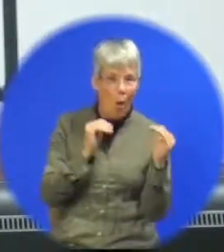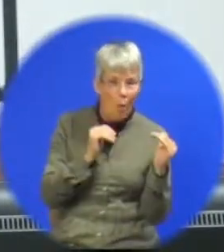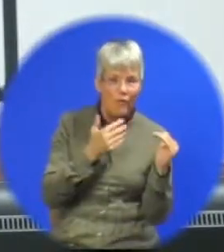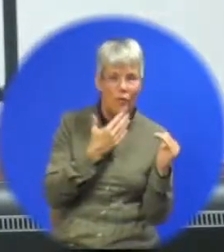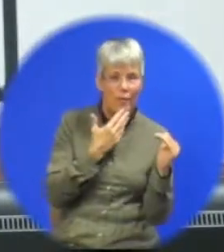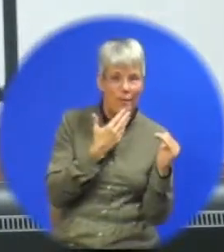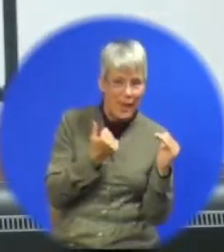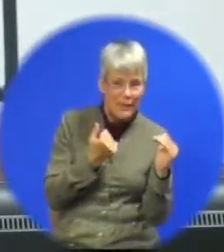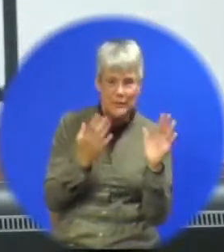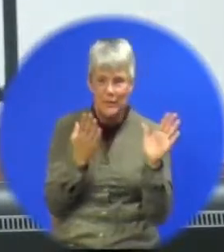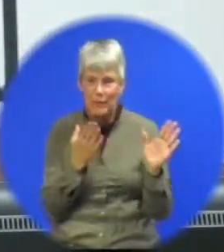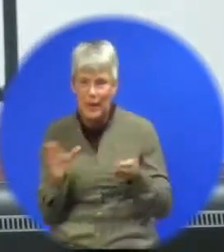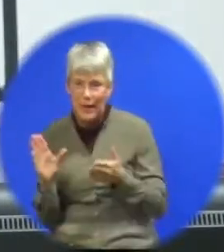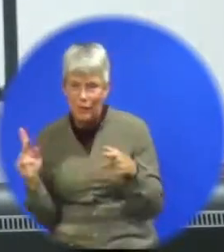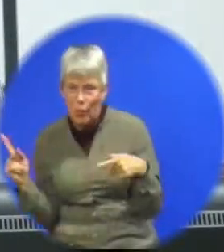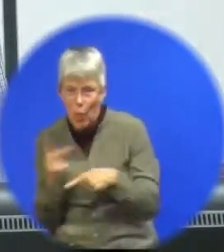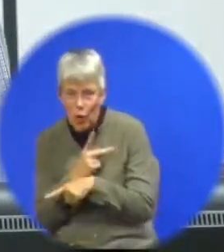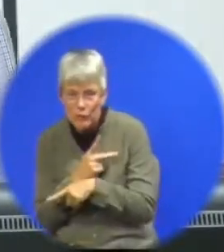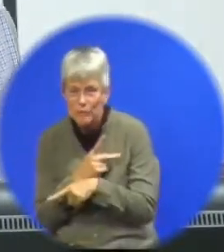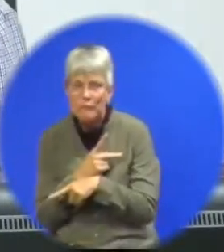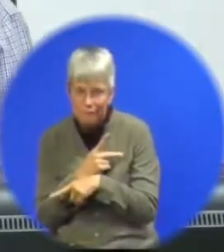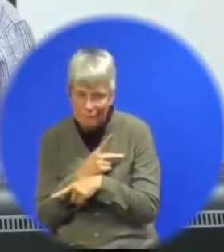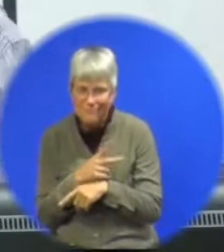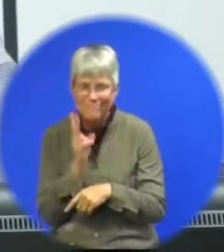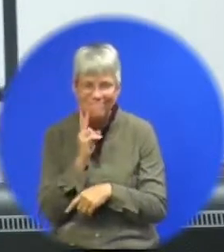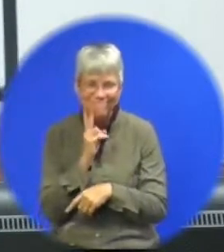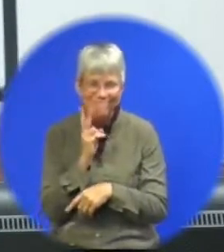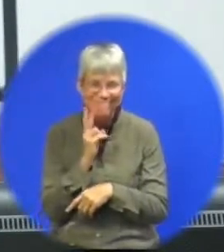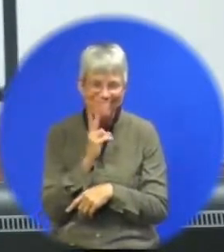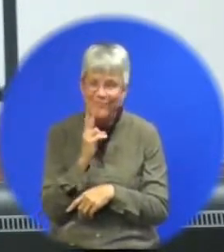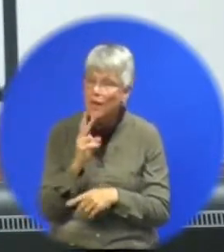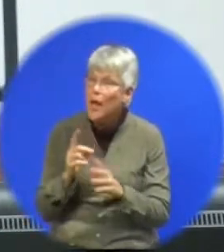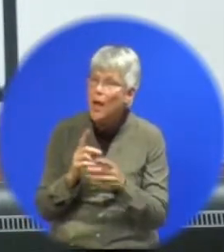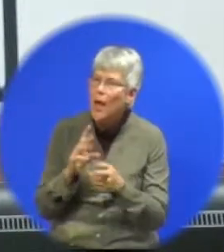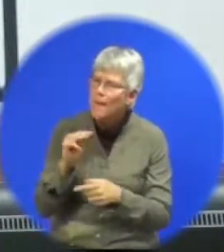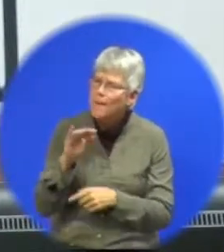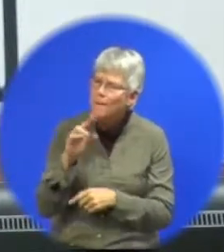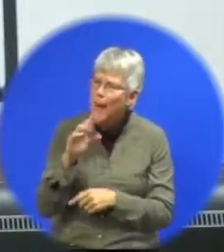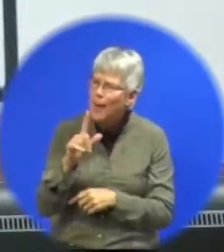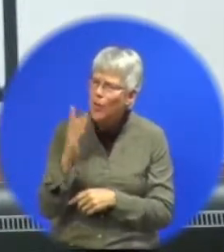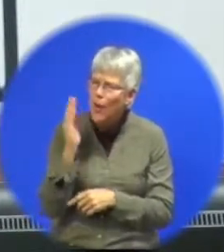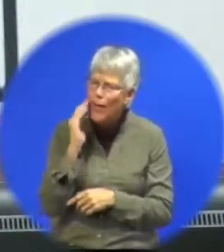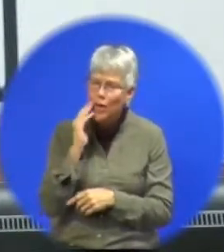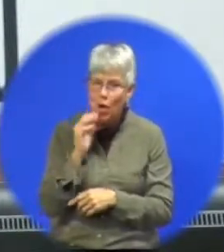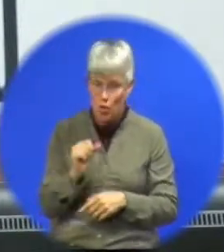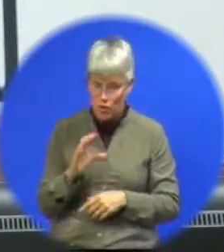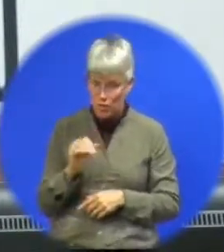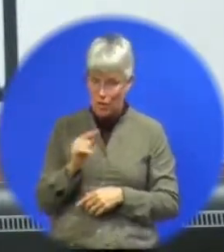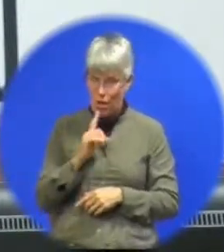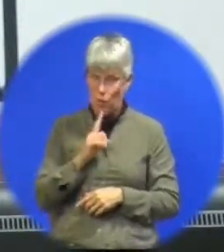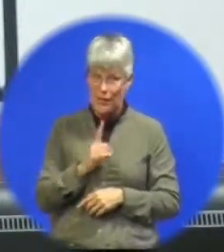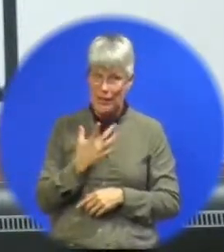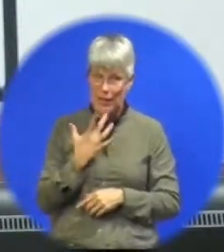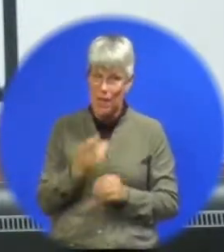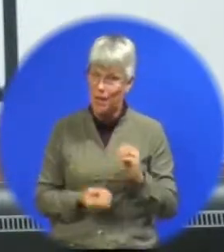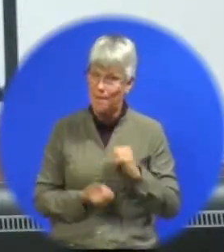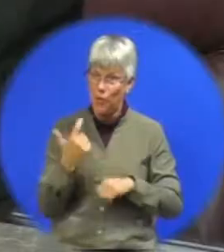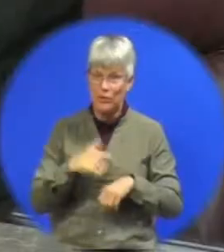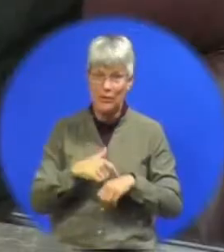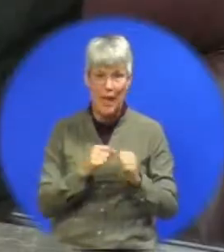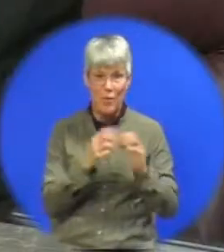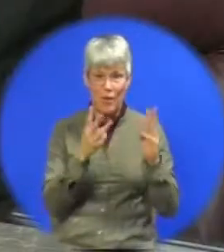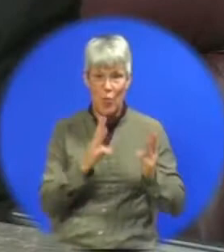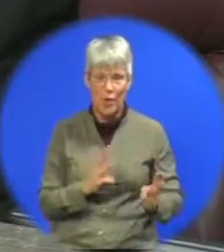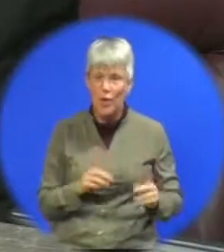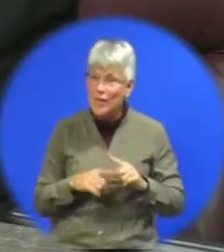Throughout the winter. And if you have any concerns, just give me a call. Michael, I know that Scott was extremely lucky most of the time with his weather. Did he give